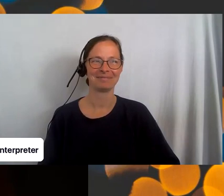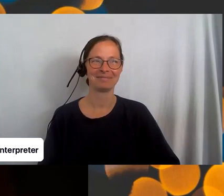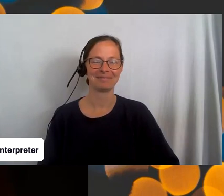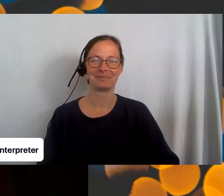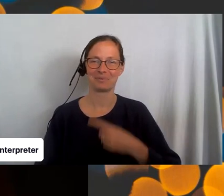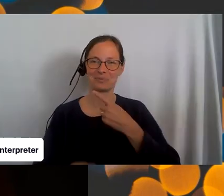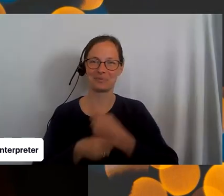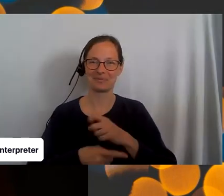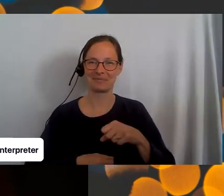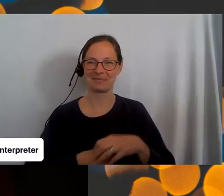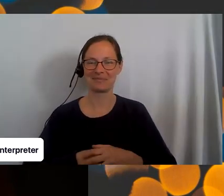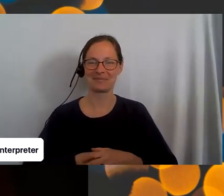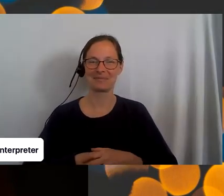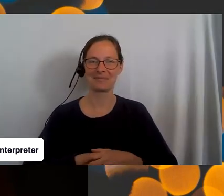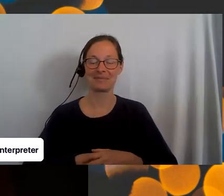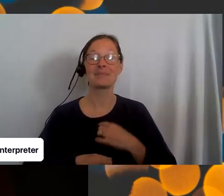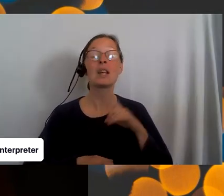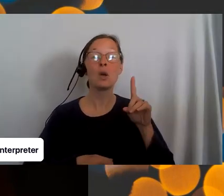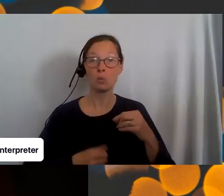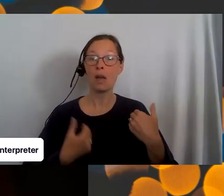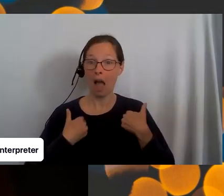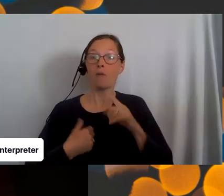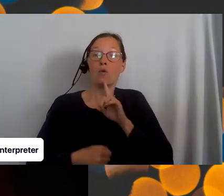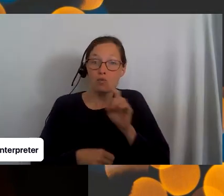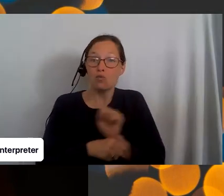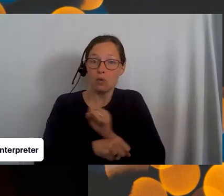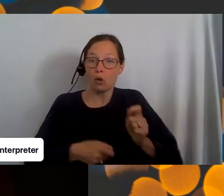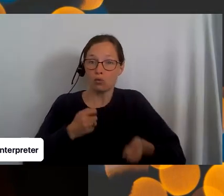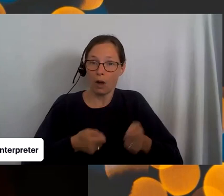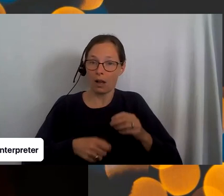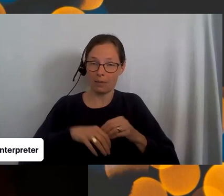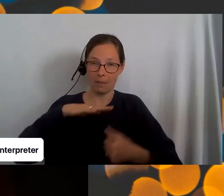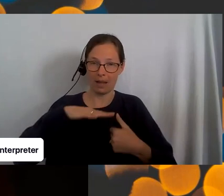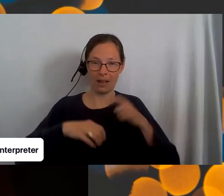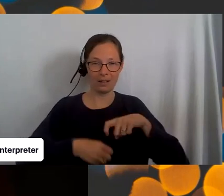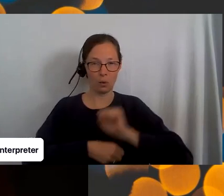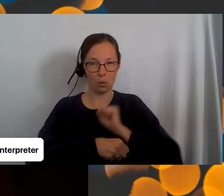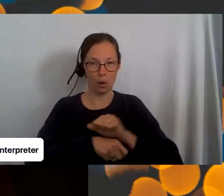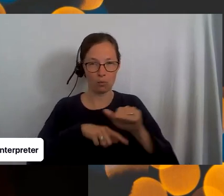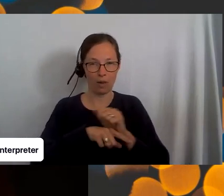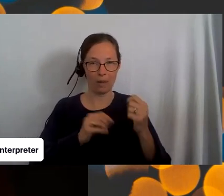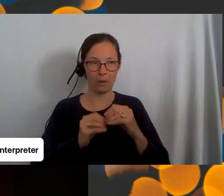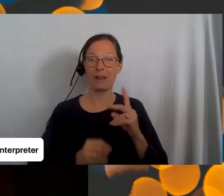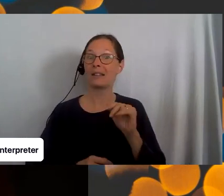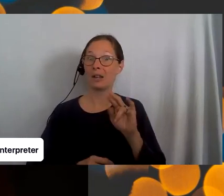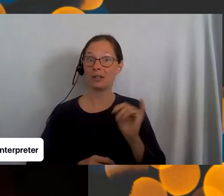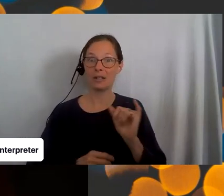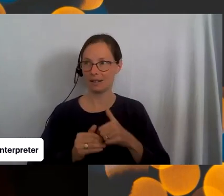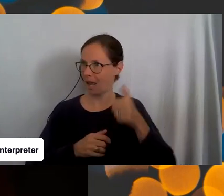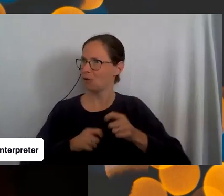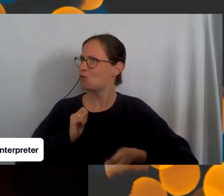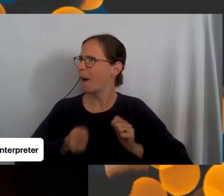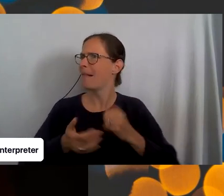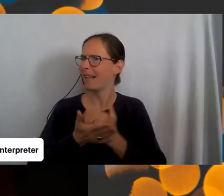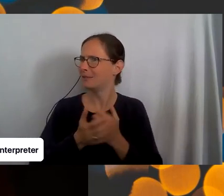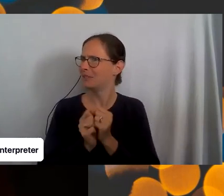That's right. Drum Karen lessons. I is do right. have an Next up- actual drum kit in my basement that I need to start working on a little more. Karen's like, next up, drum lessons with